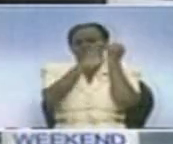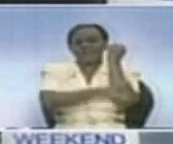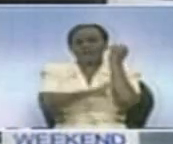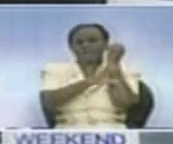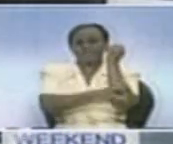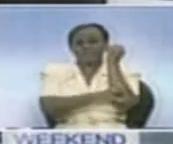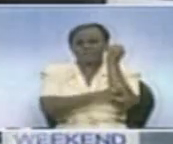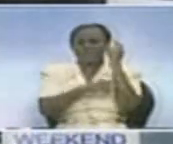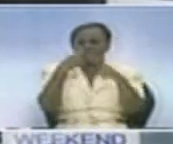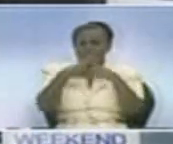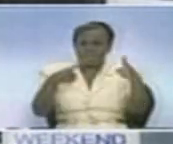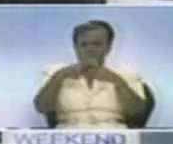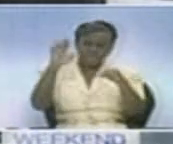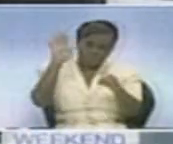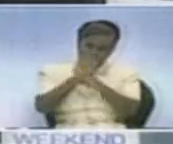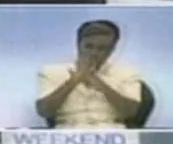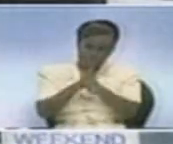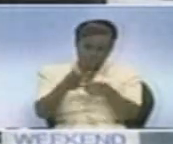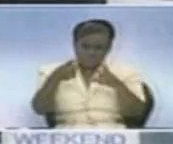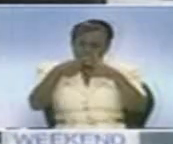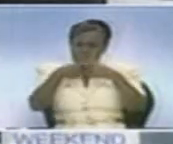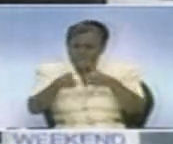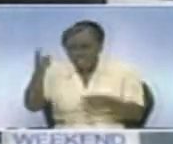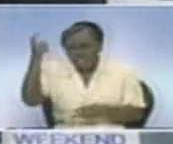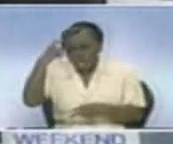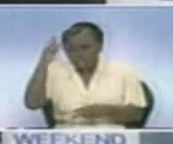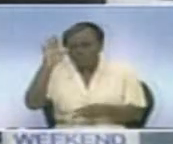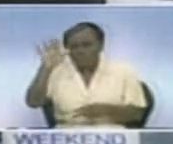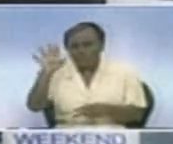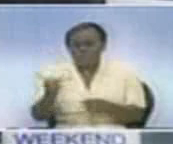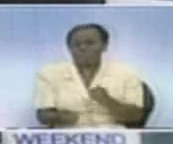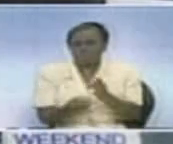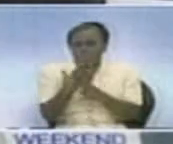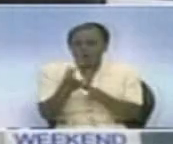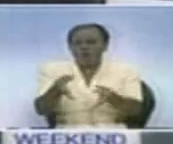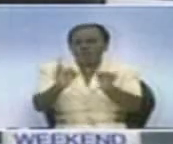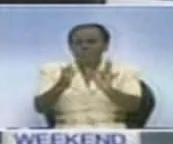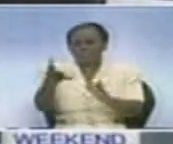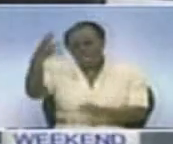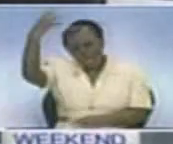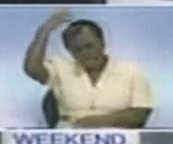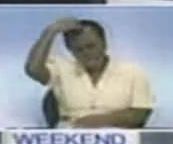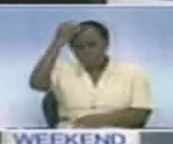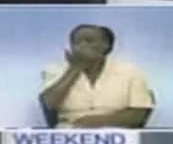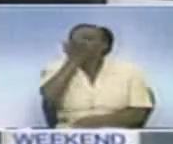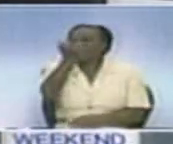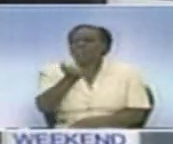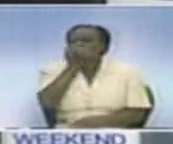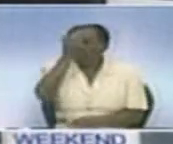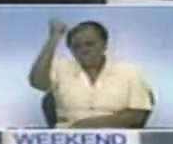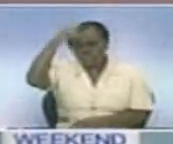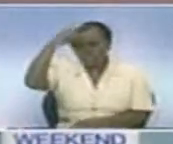for decades. Let's start with your thoughts on the revelation that the county officials in Lamu ignored